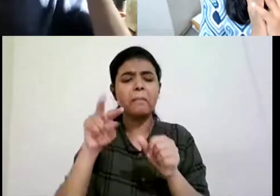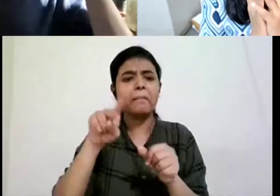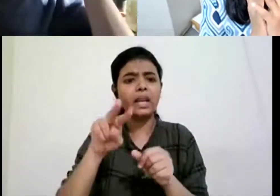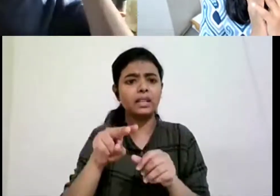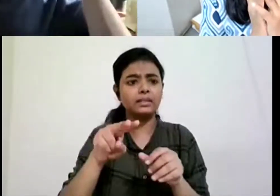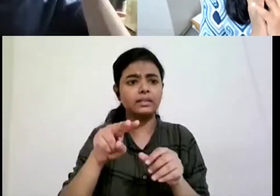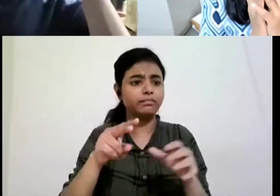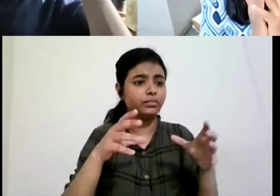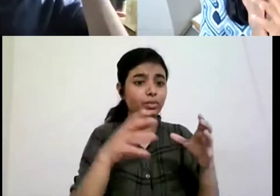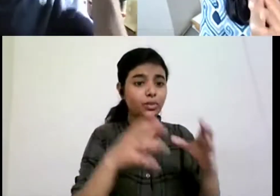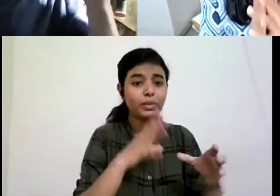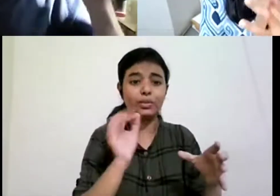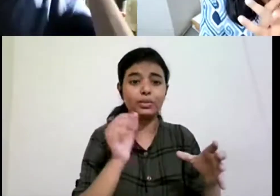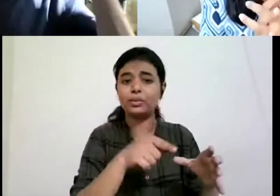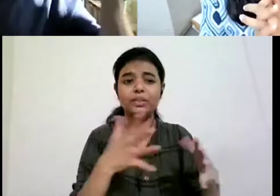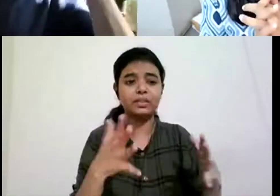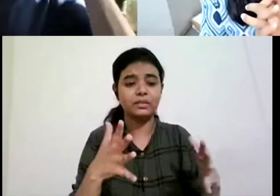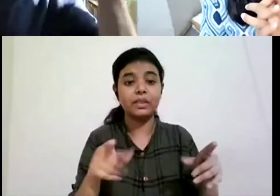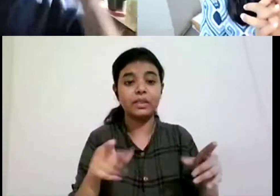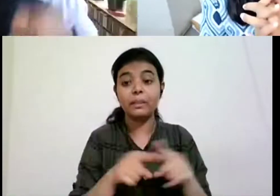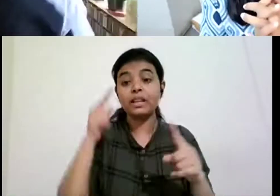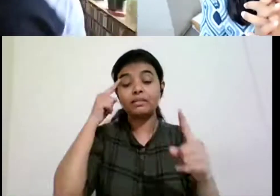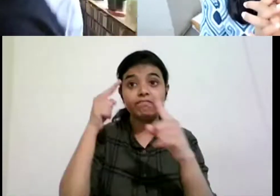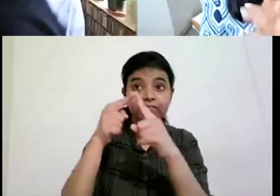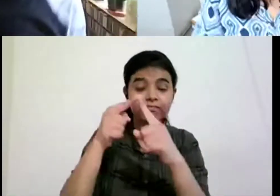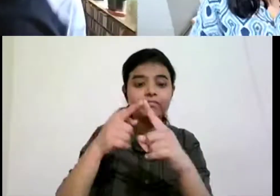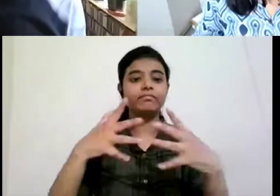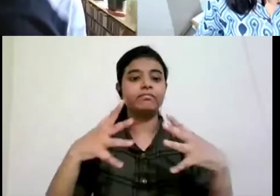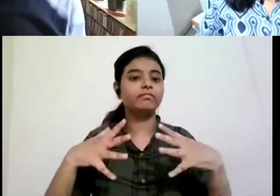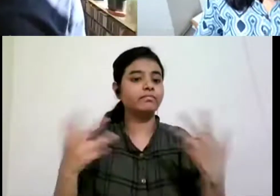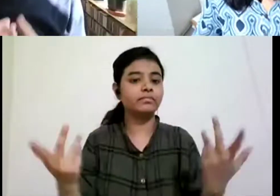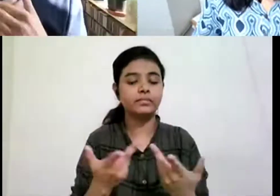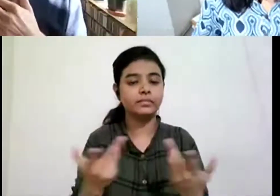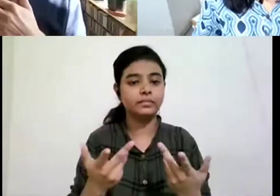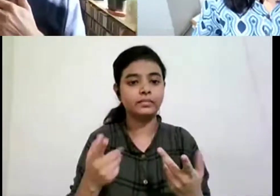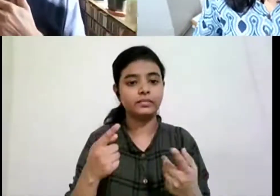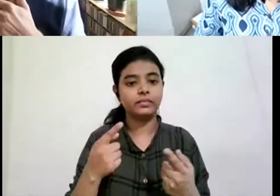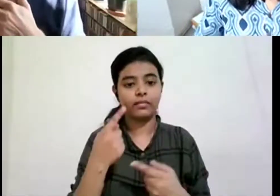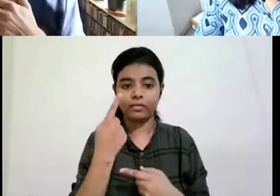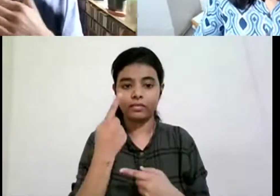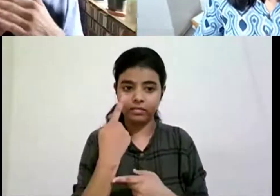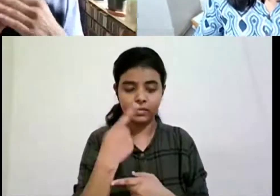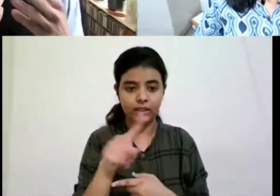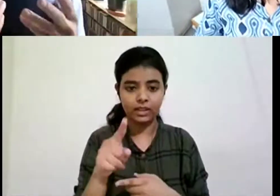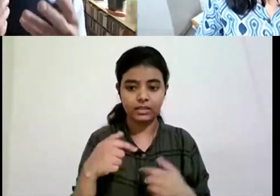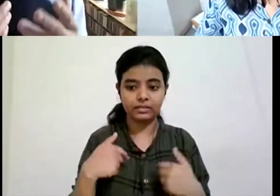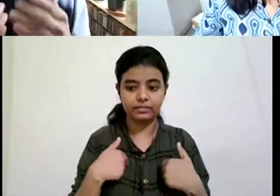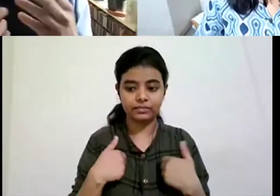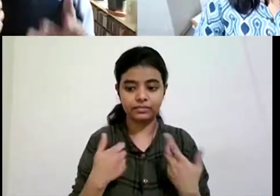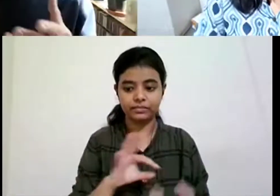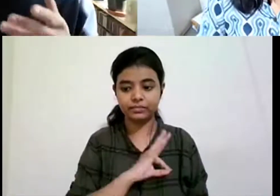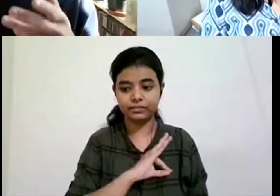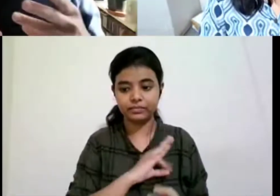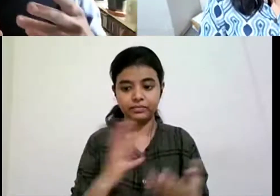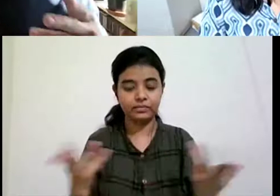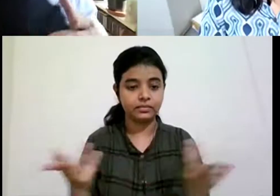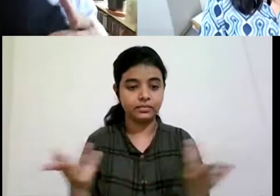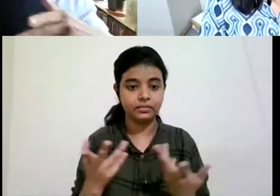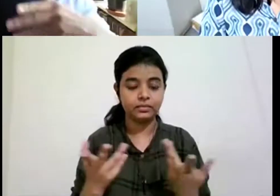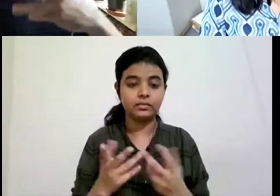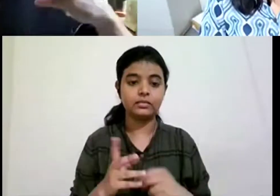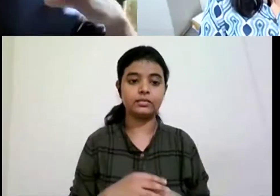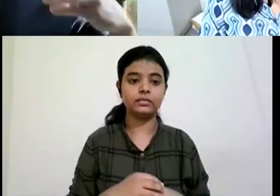that the goal, the aim, the target is right, but I like it is